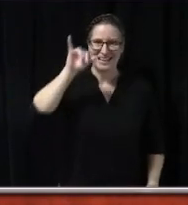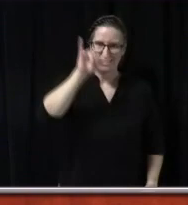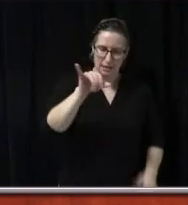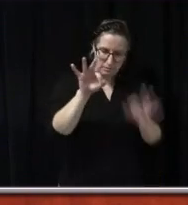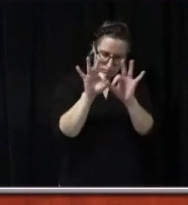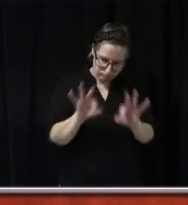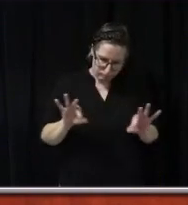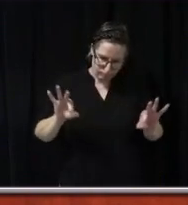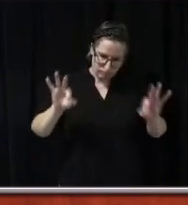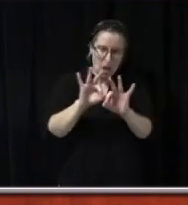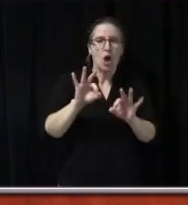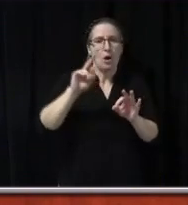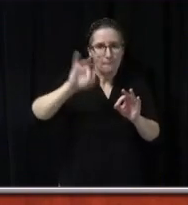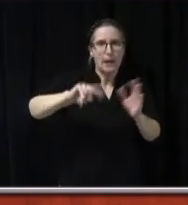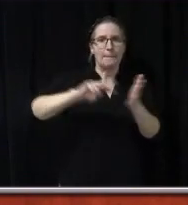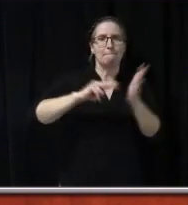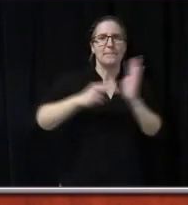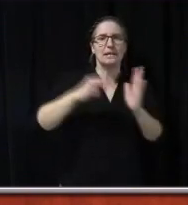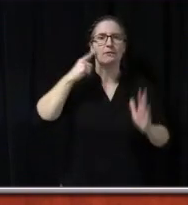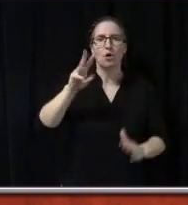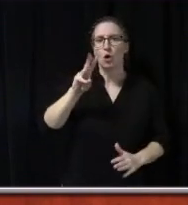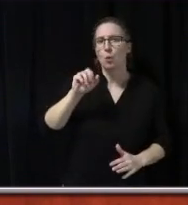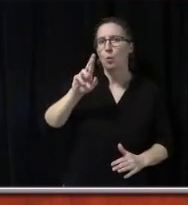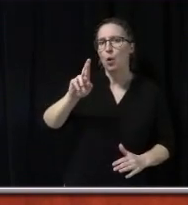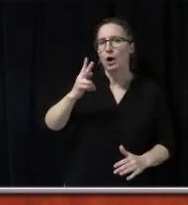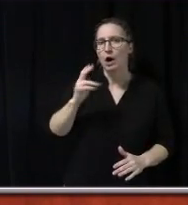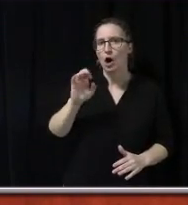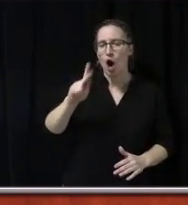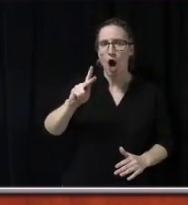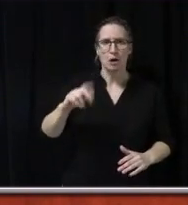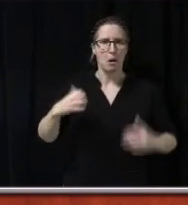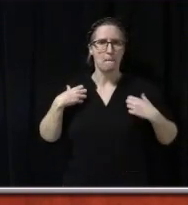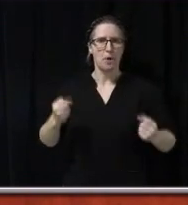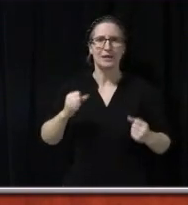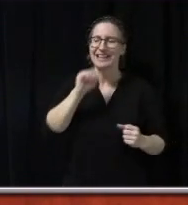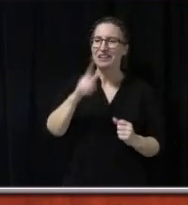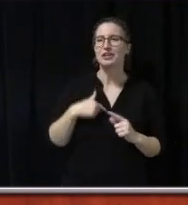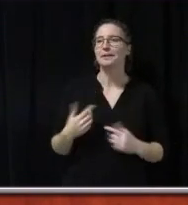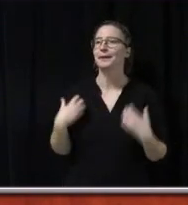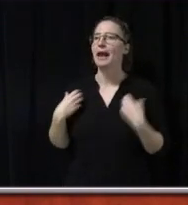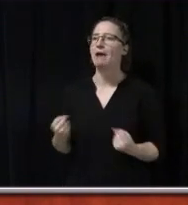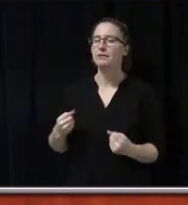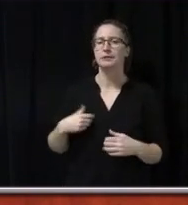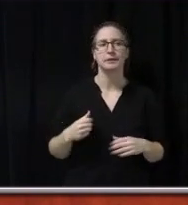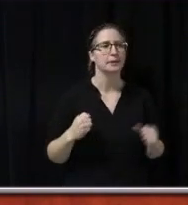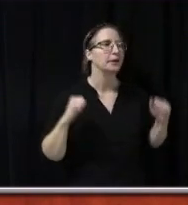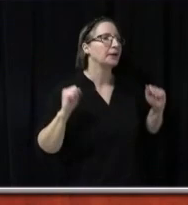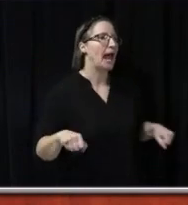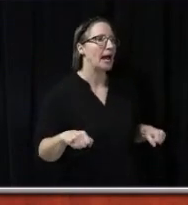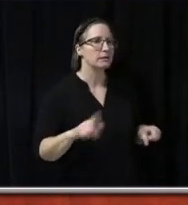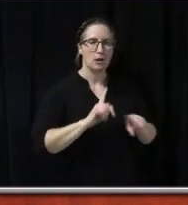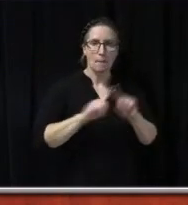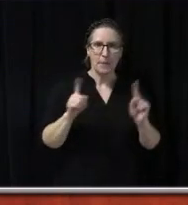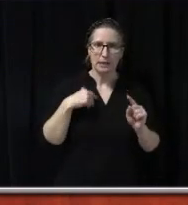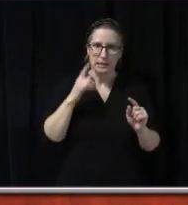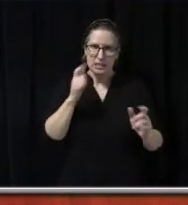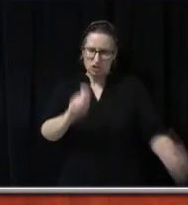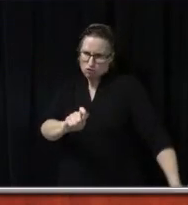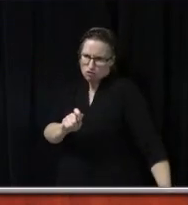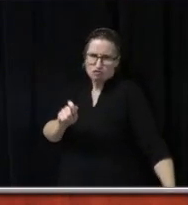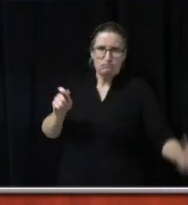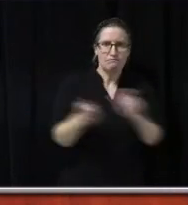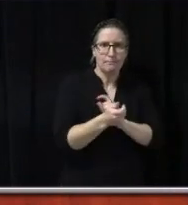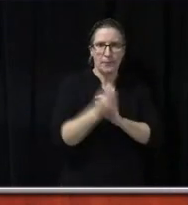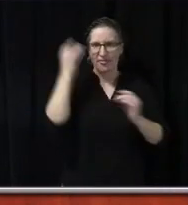essence of being Warhawk bold. It is about more than just being confident or courageous. It's about daring to be a transformational thinker